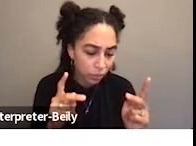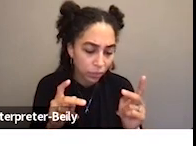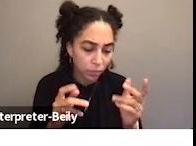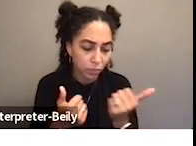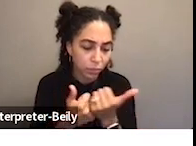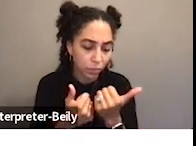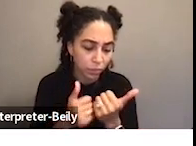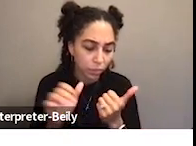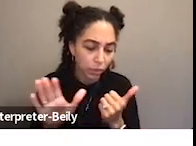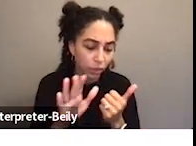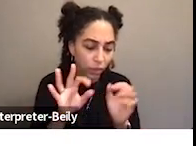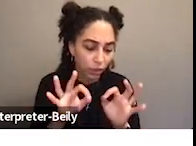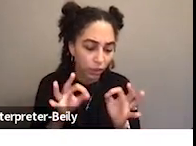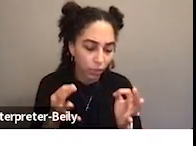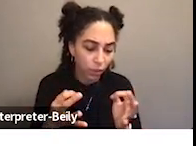and their families and allies.